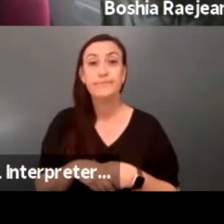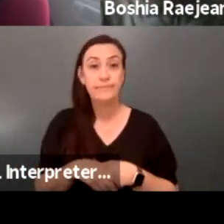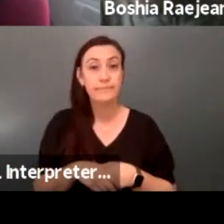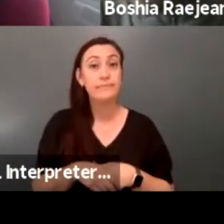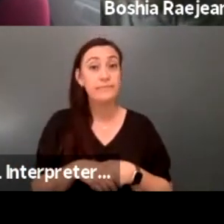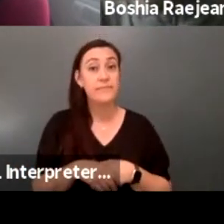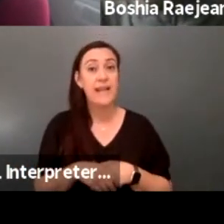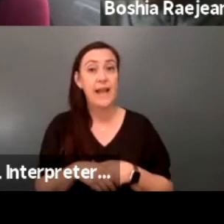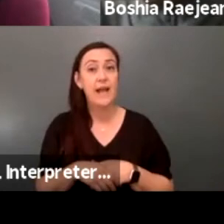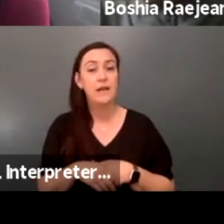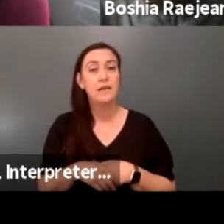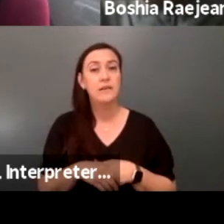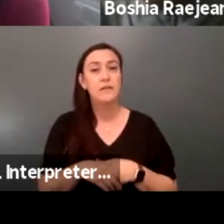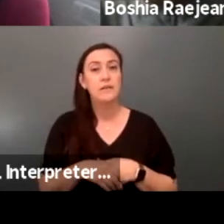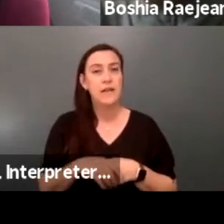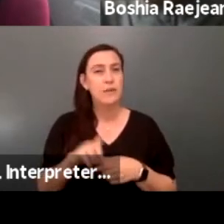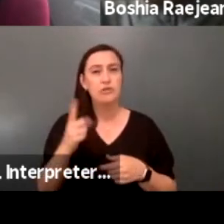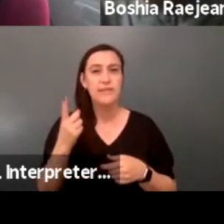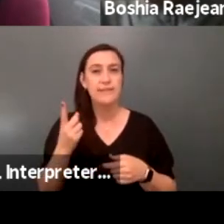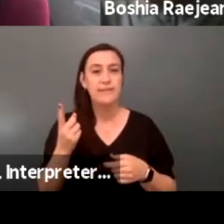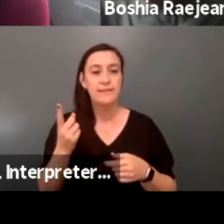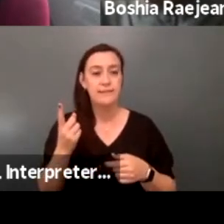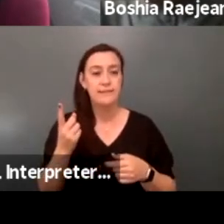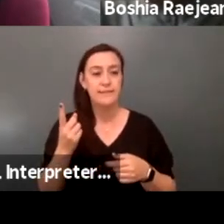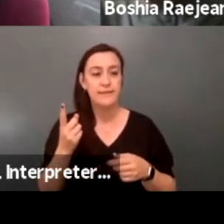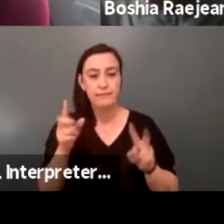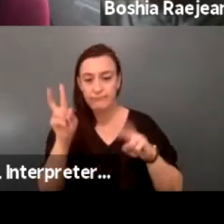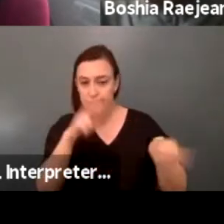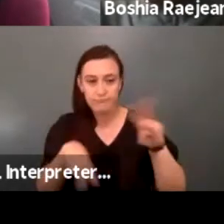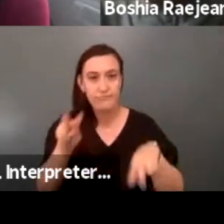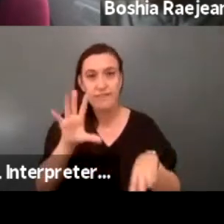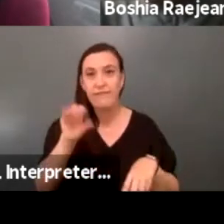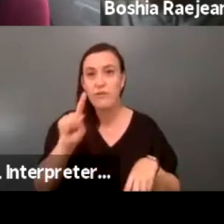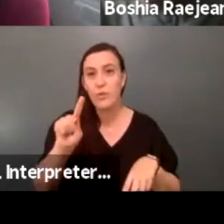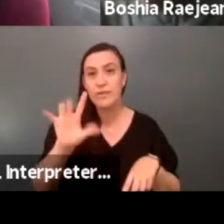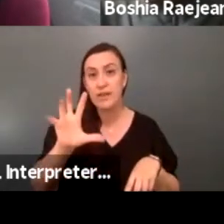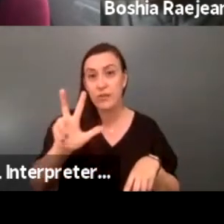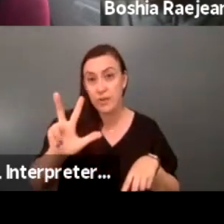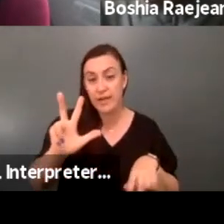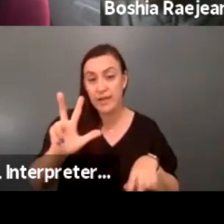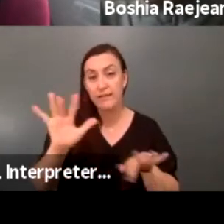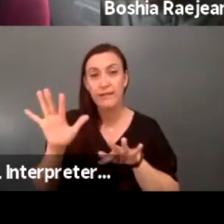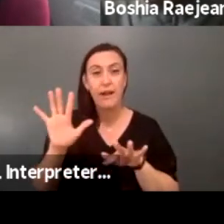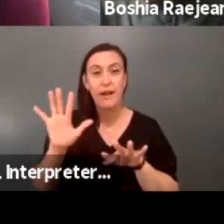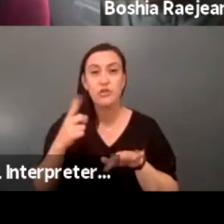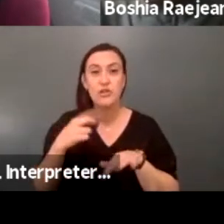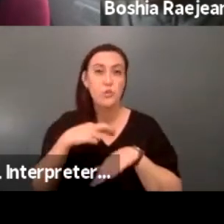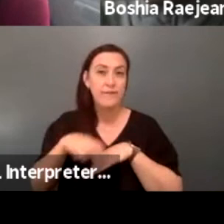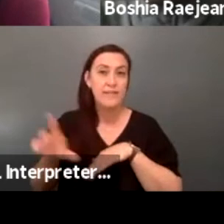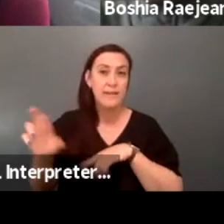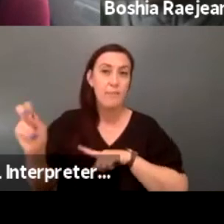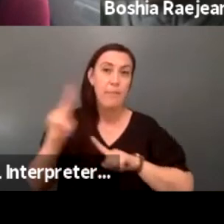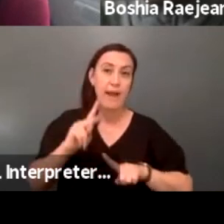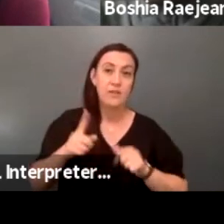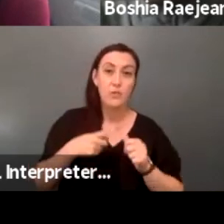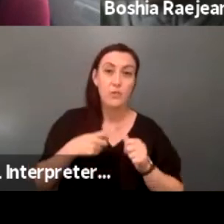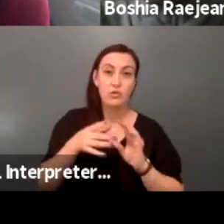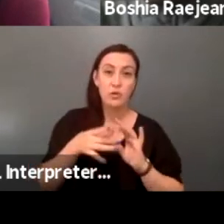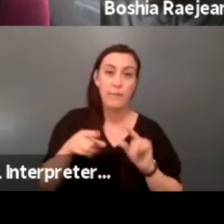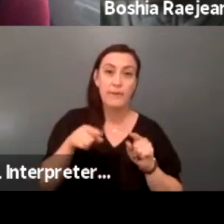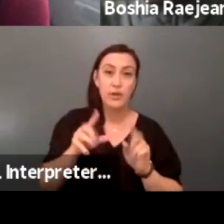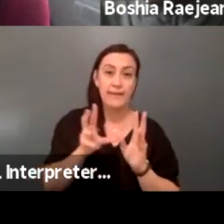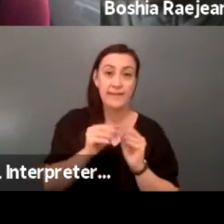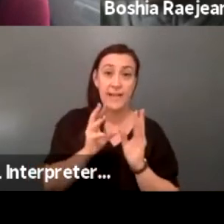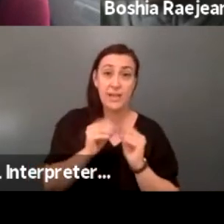Yeah, I was just sort of along this lines of the 501c3. I was just referencing back from the original comment during the session